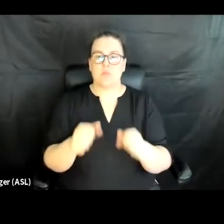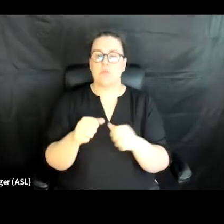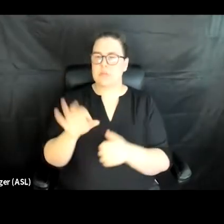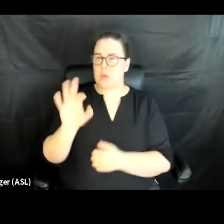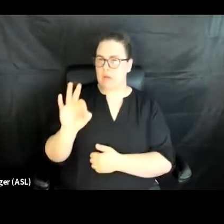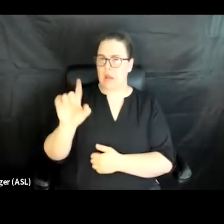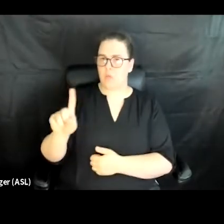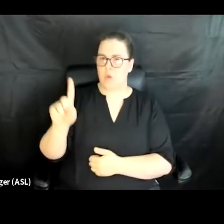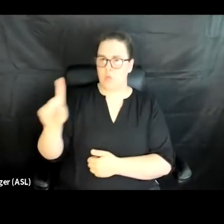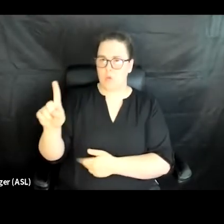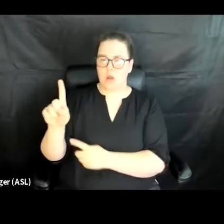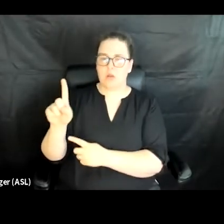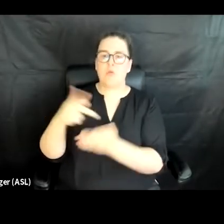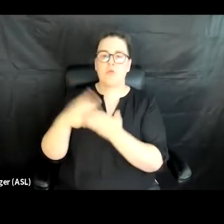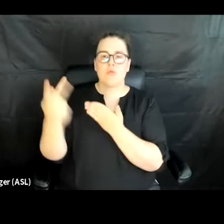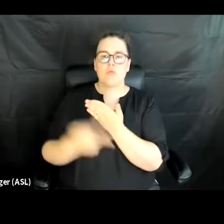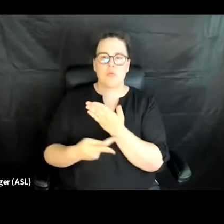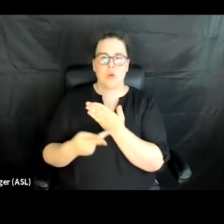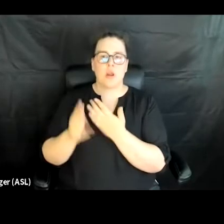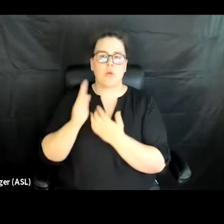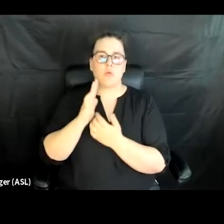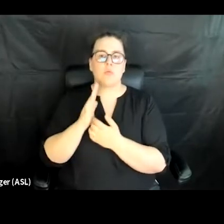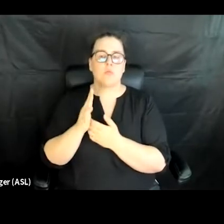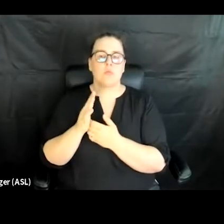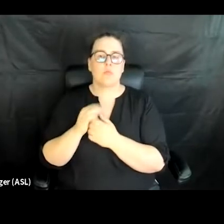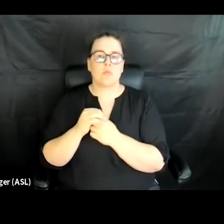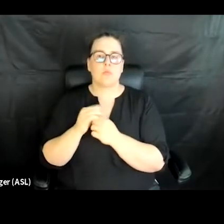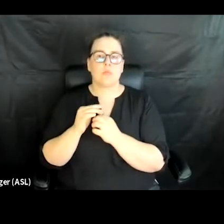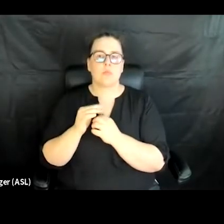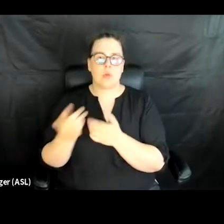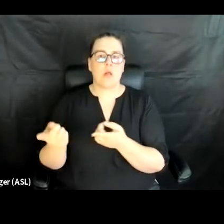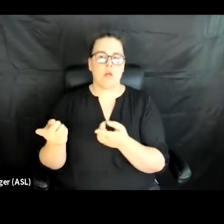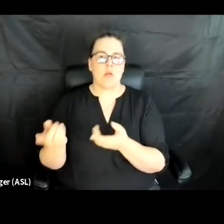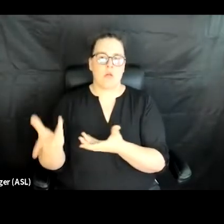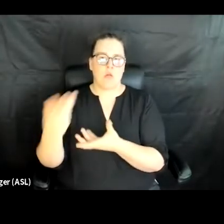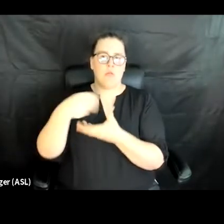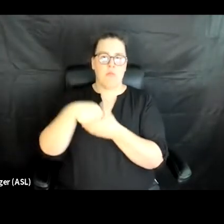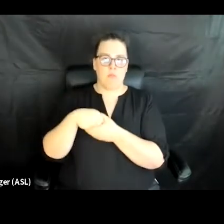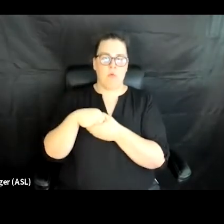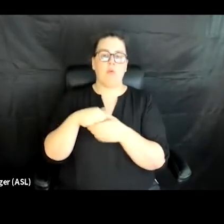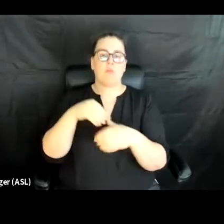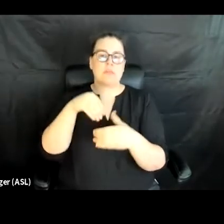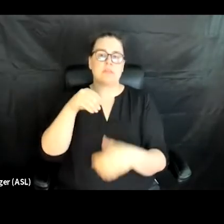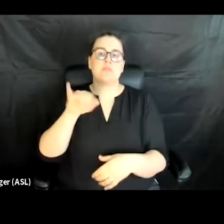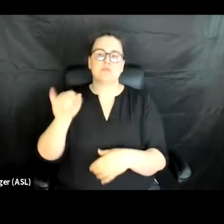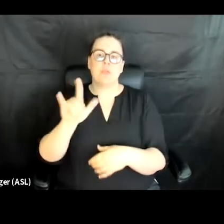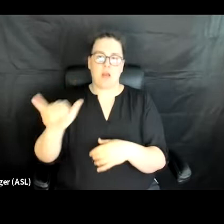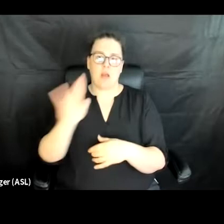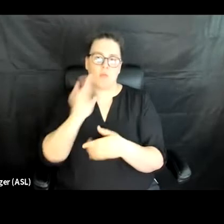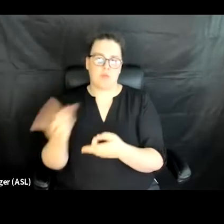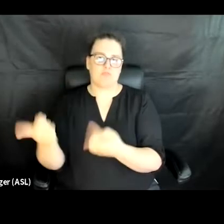911 program coming on board in July.